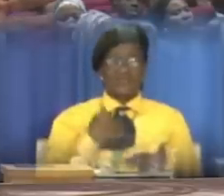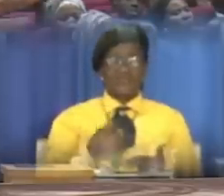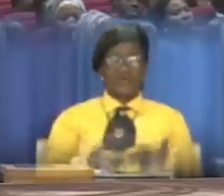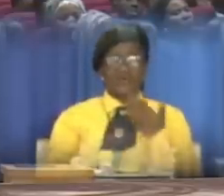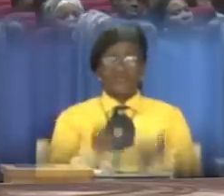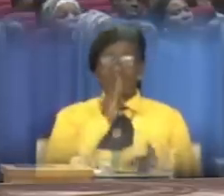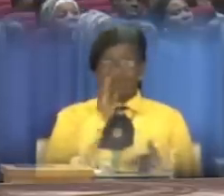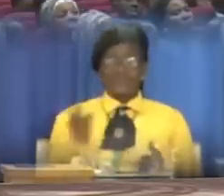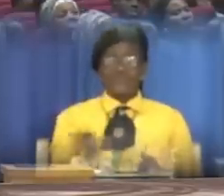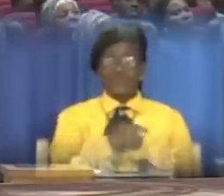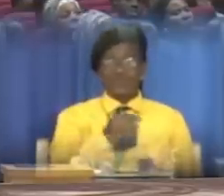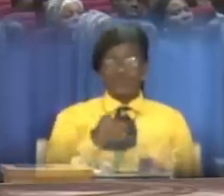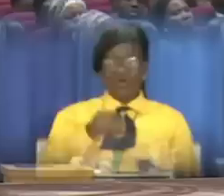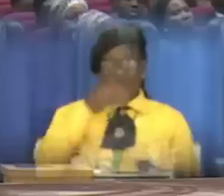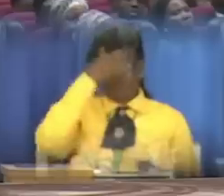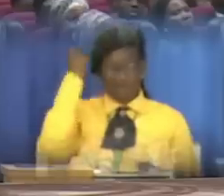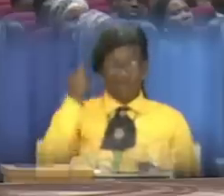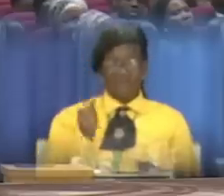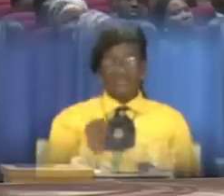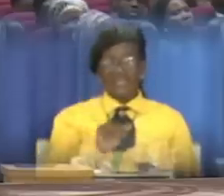very wealthy man,